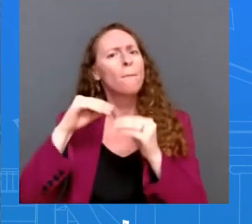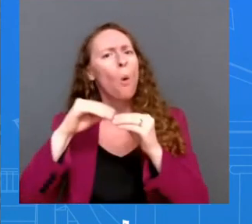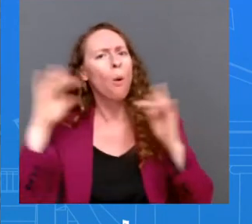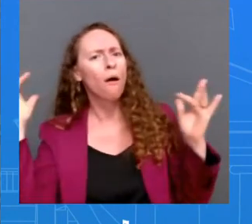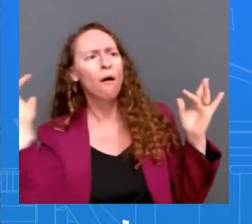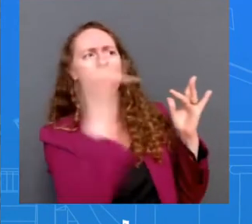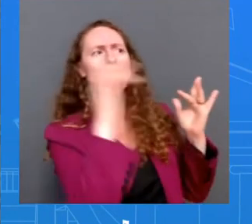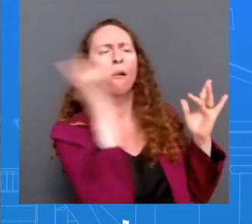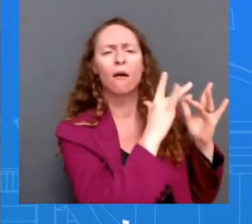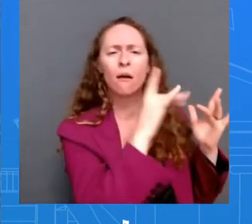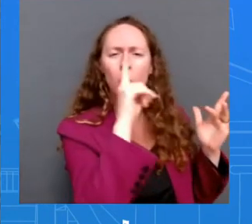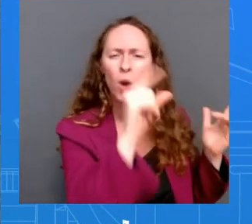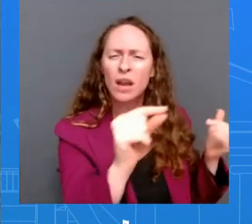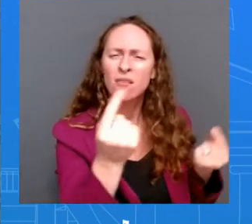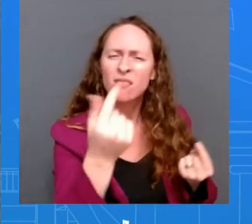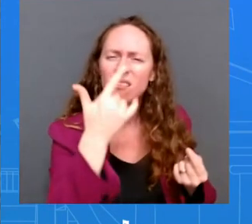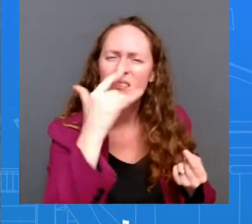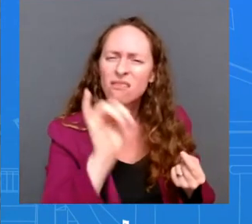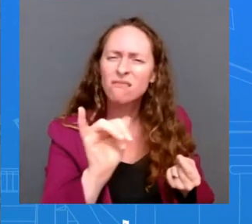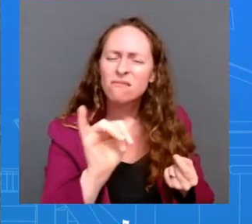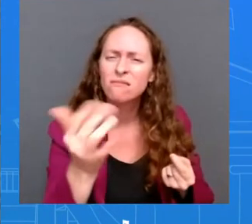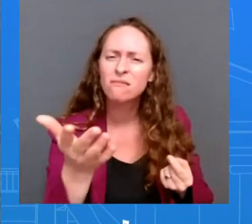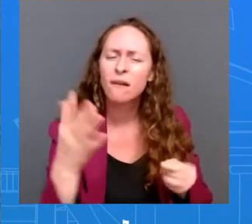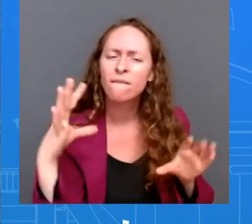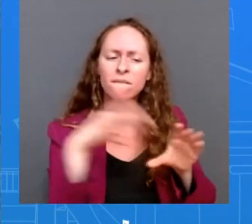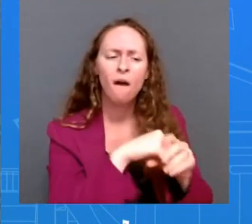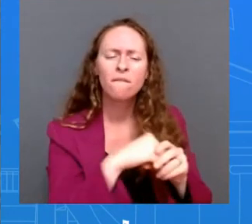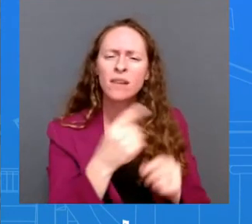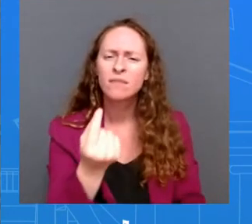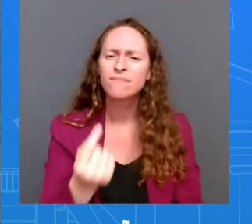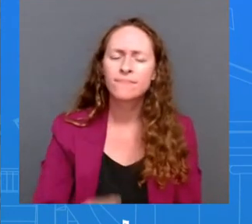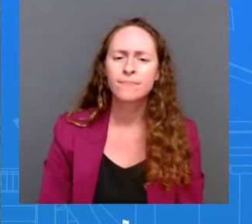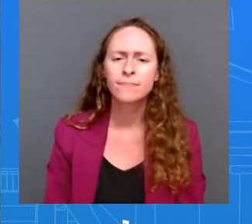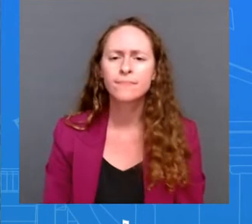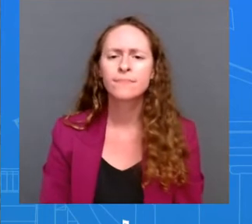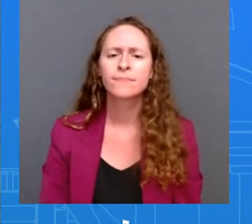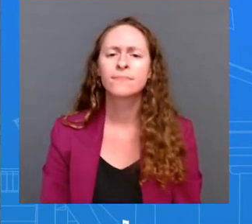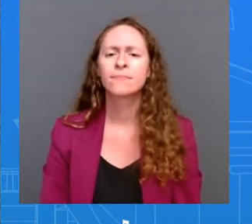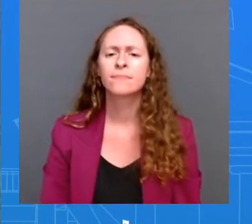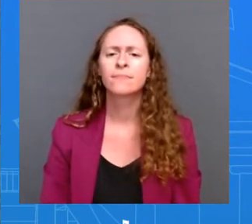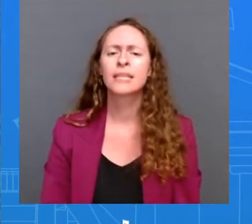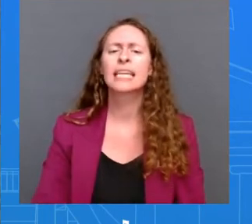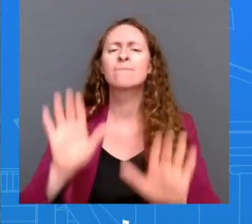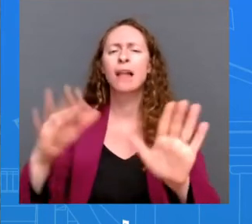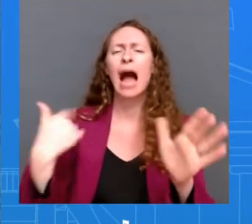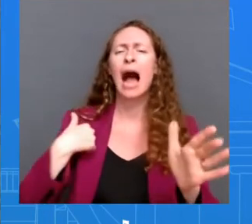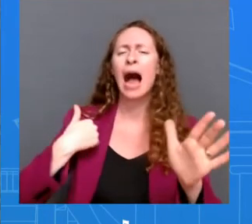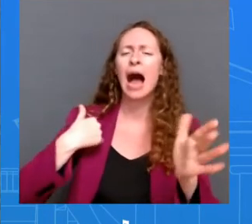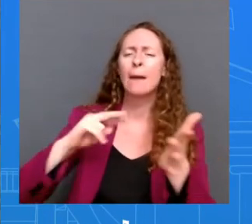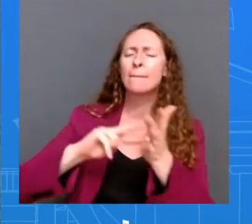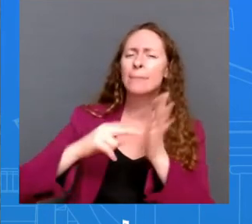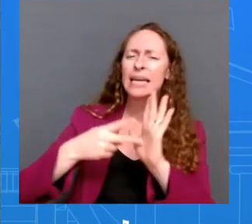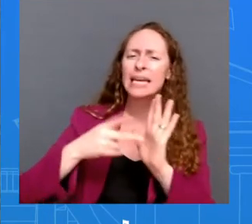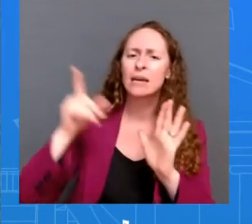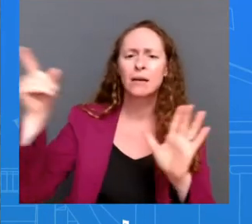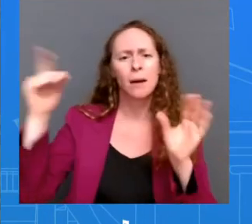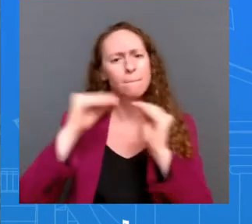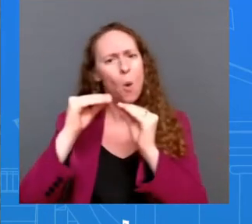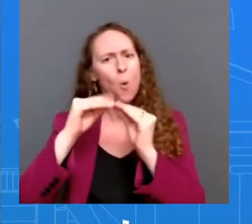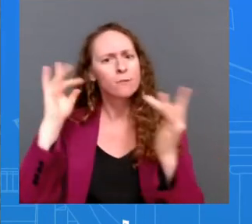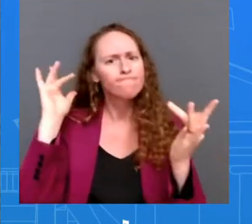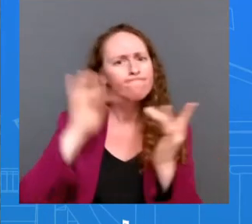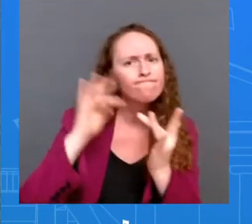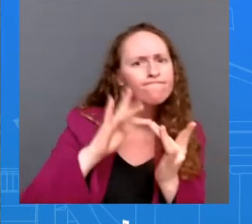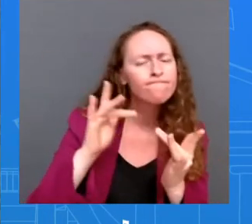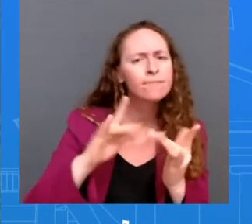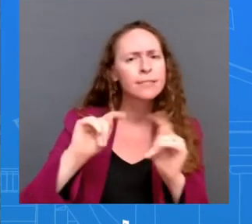in constant touch with all the members of his team that are working on Brittany's case, and it's not just Secretary of State Blinken, Jake